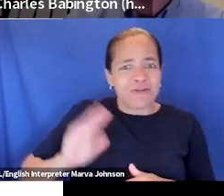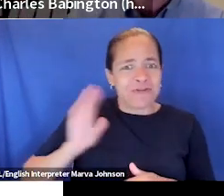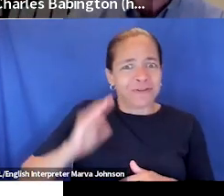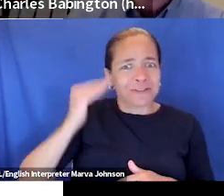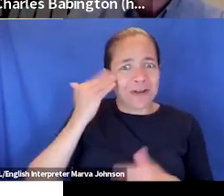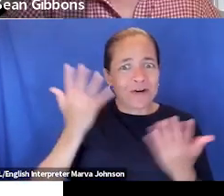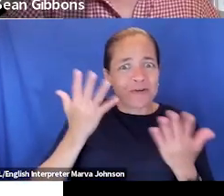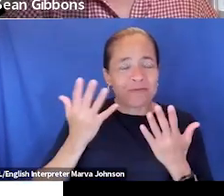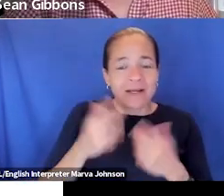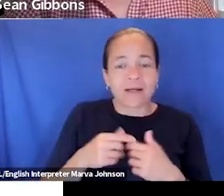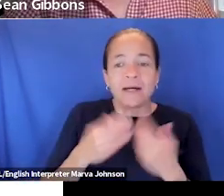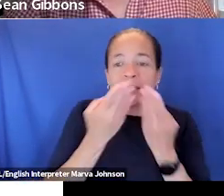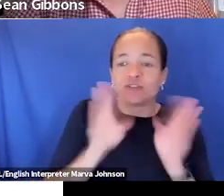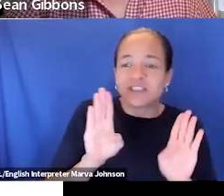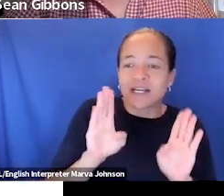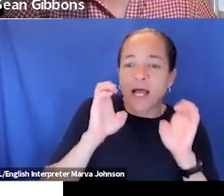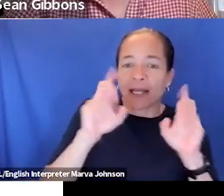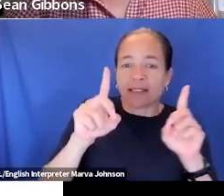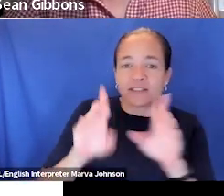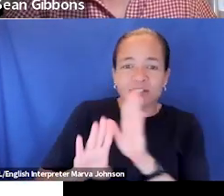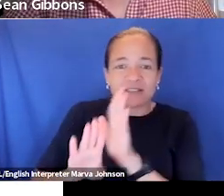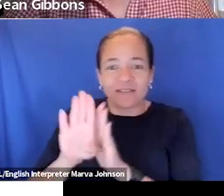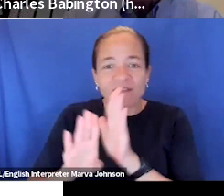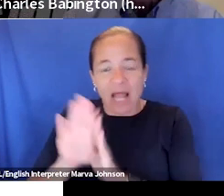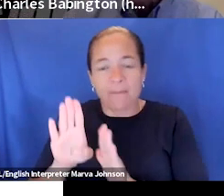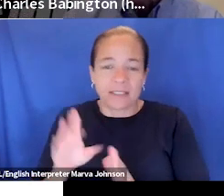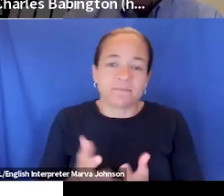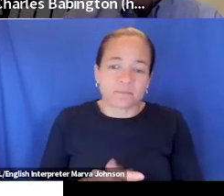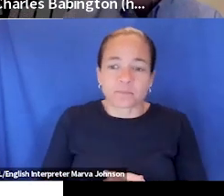up. General educational development is what I'm hearing. Yeah.